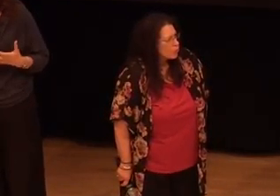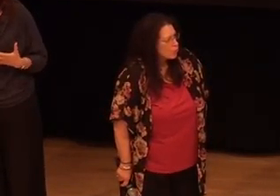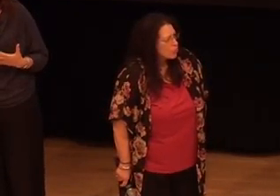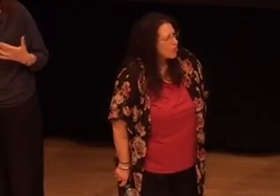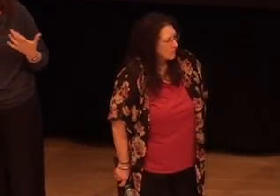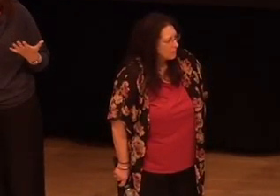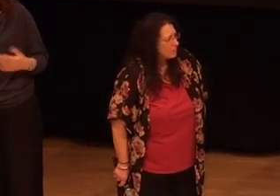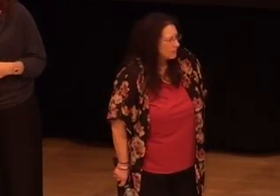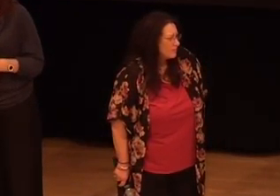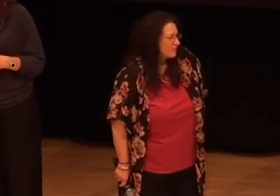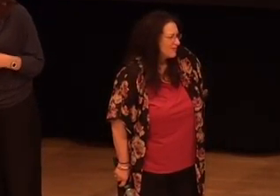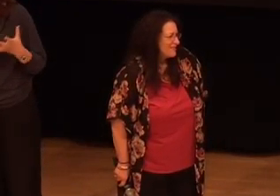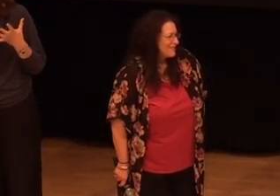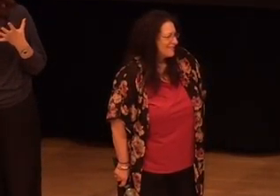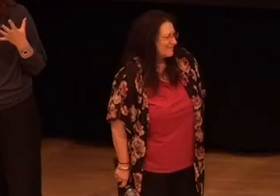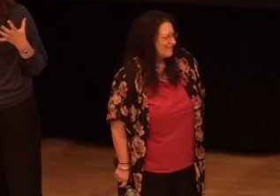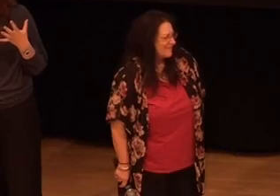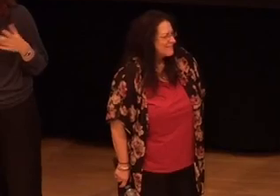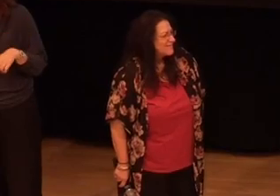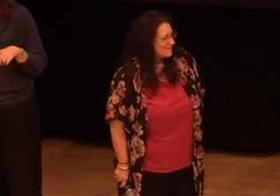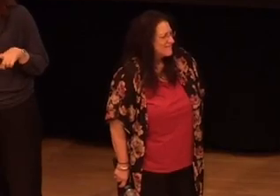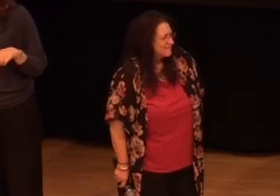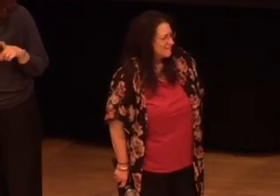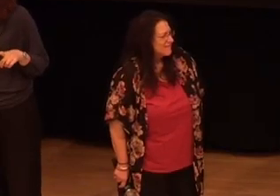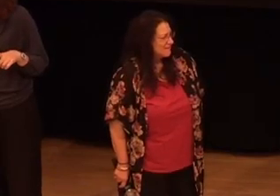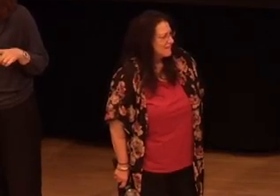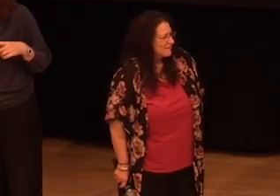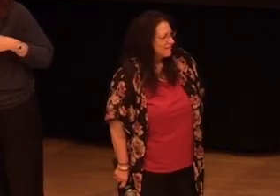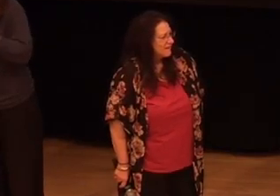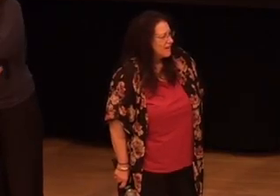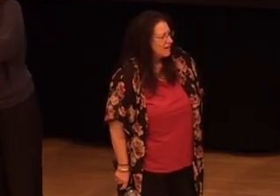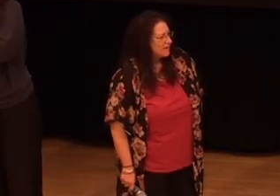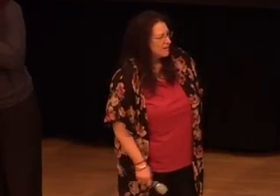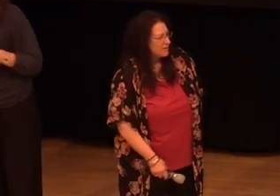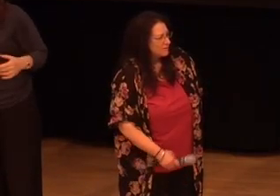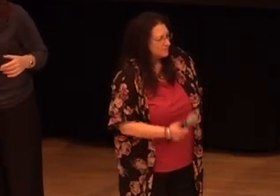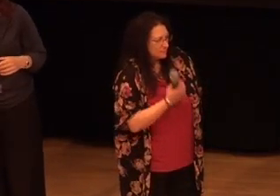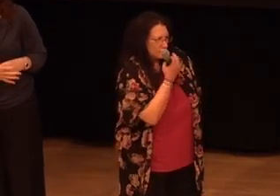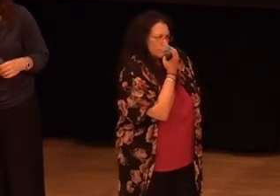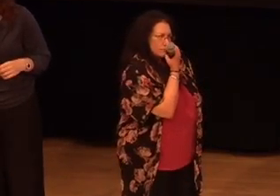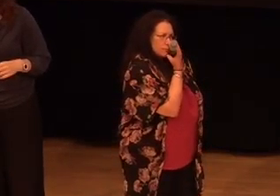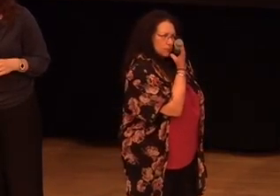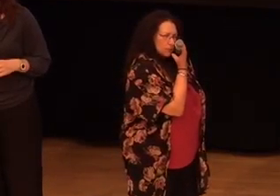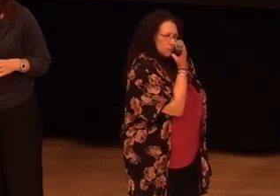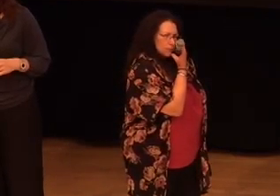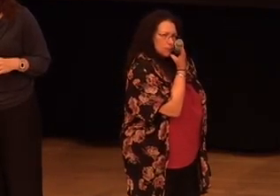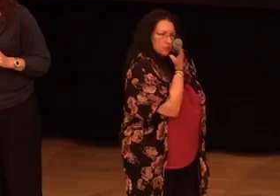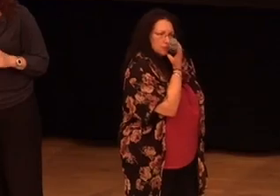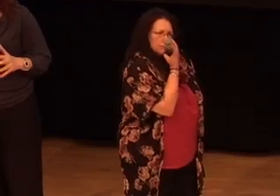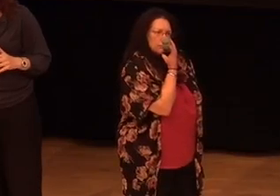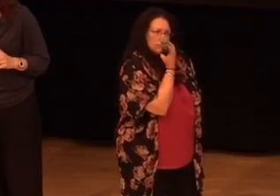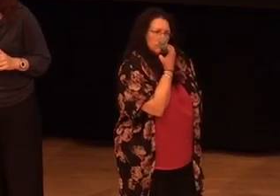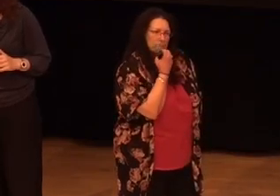really don't want, I'm busy in July and really I want to have a screening in September. That's fine. You know, we won't be doing anything. It won't